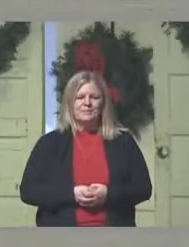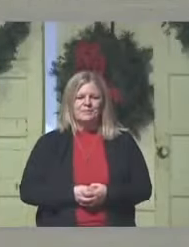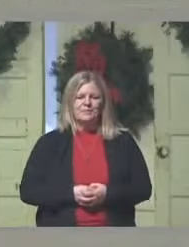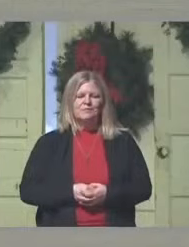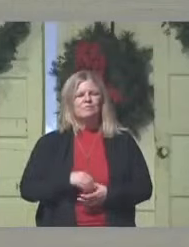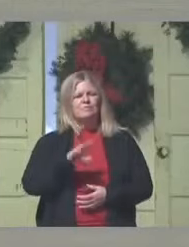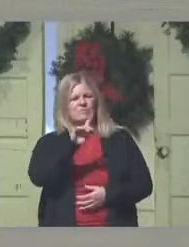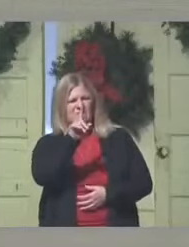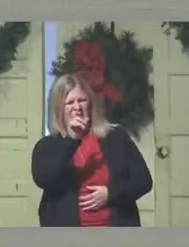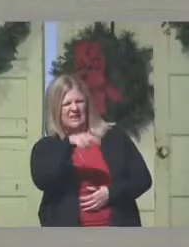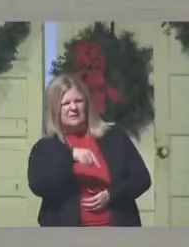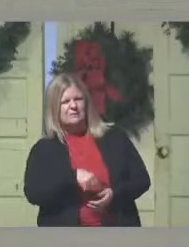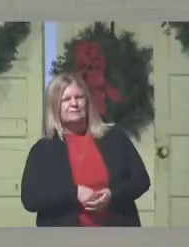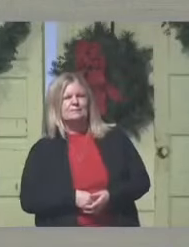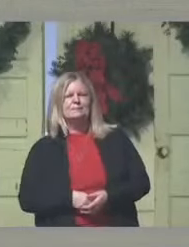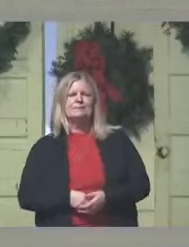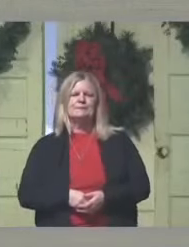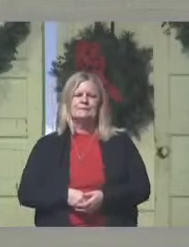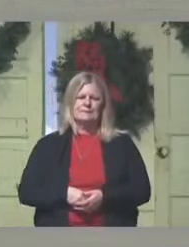Let me ask you a question.